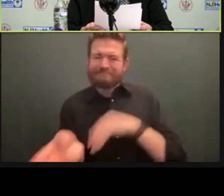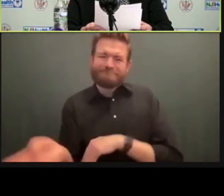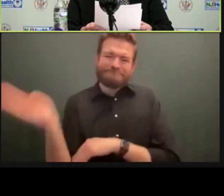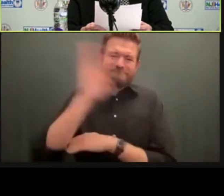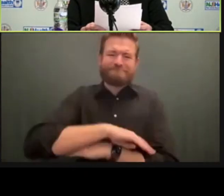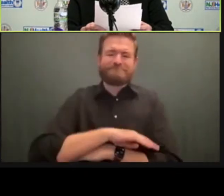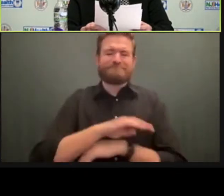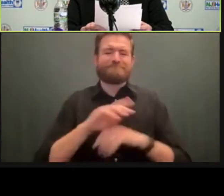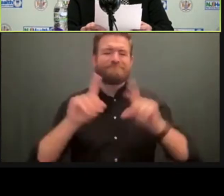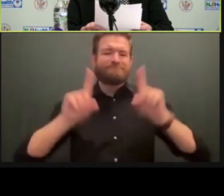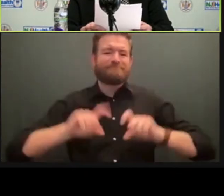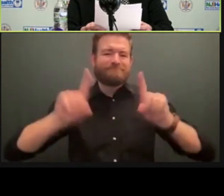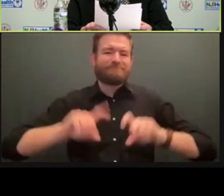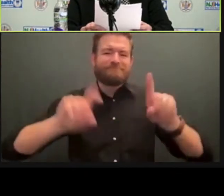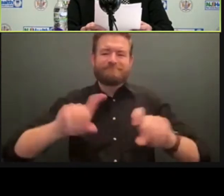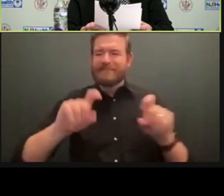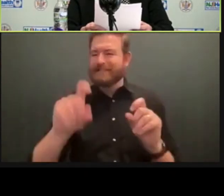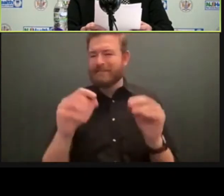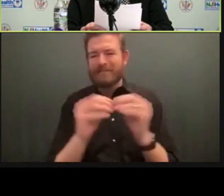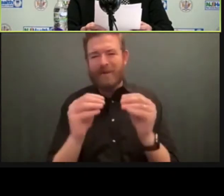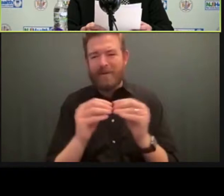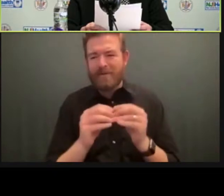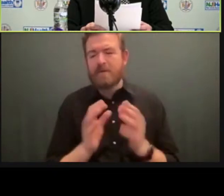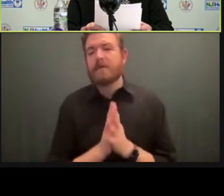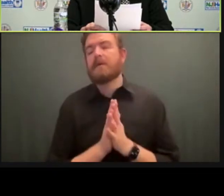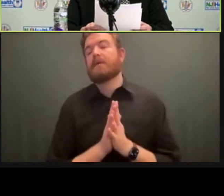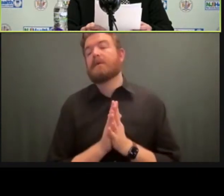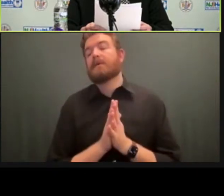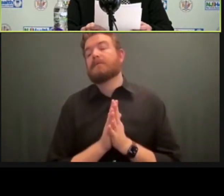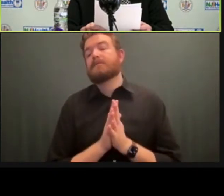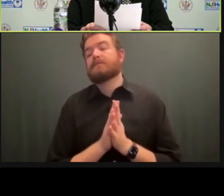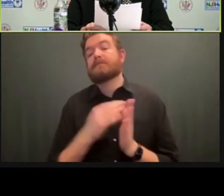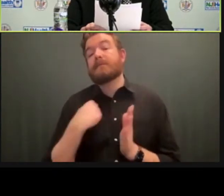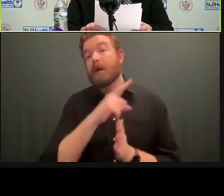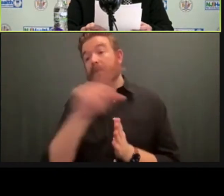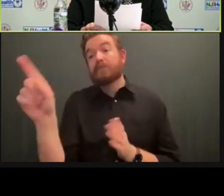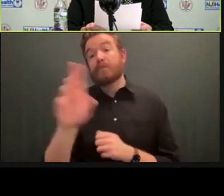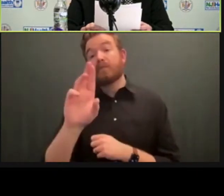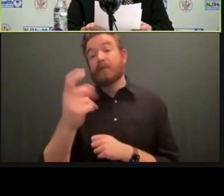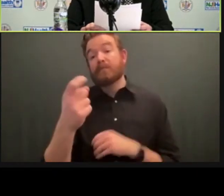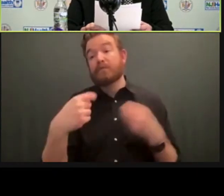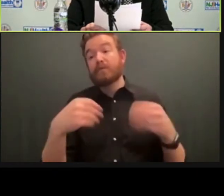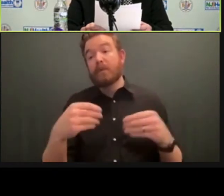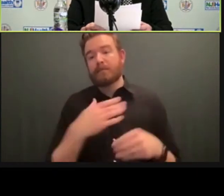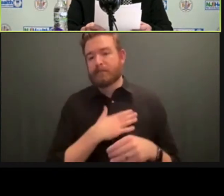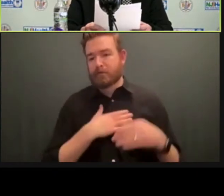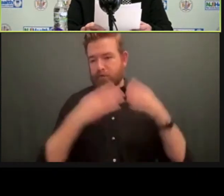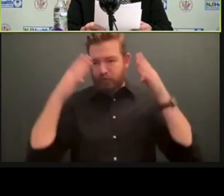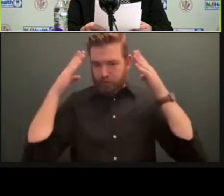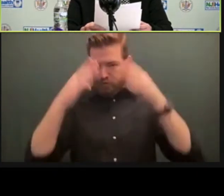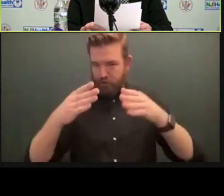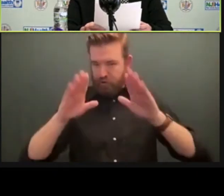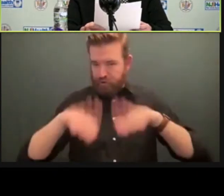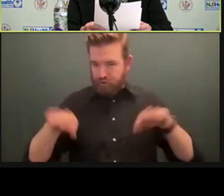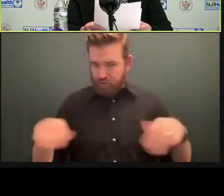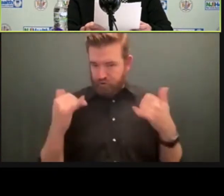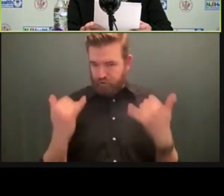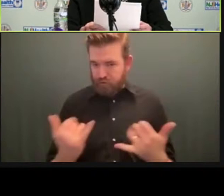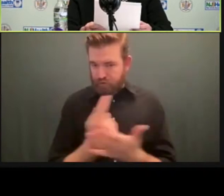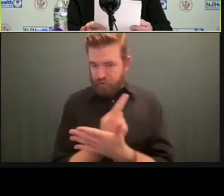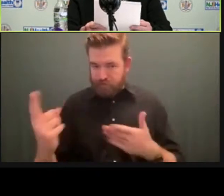on Friday, we visited a new federal testing site that can test 1,000 individuals a day at